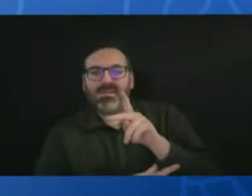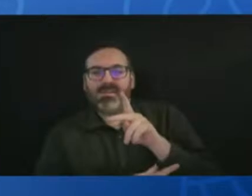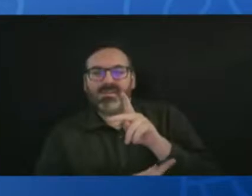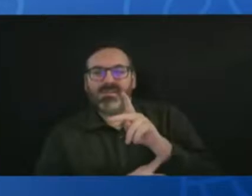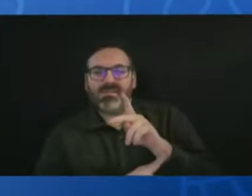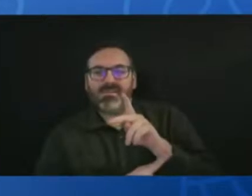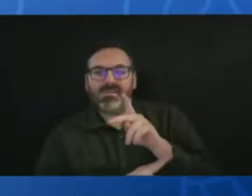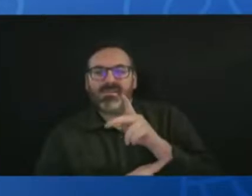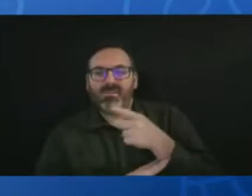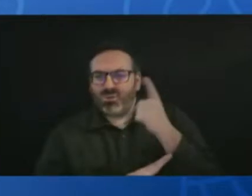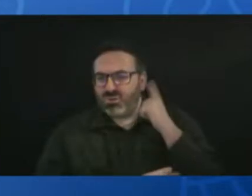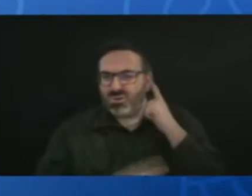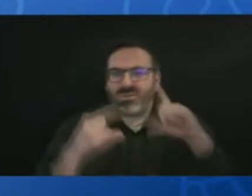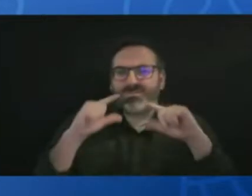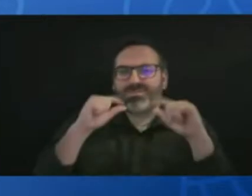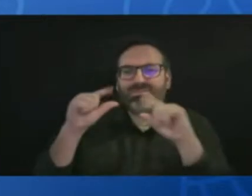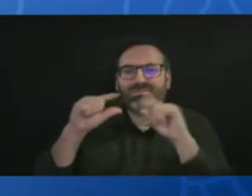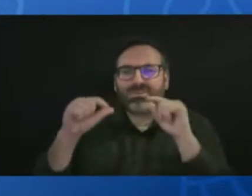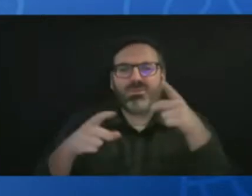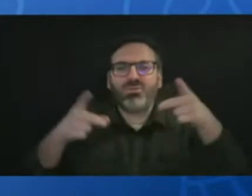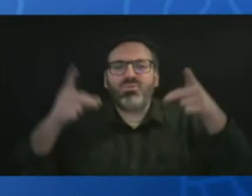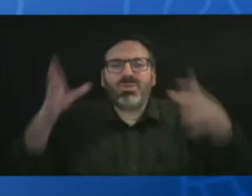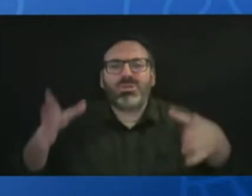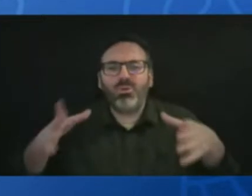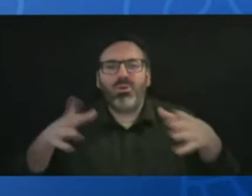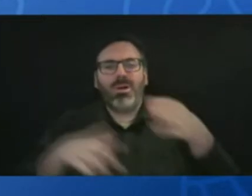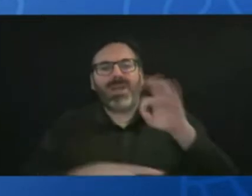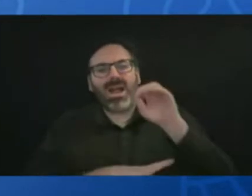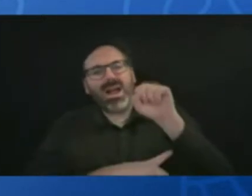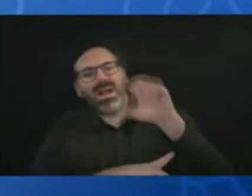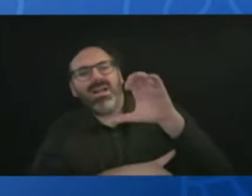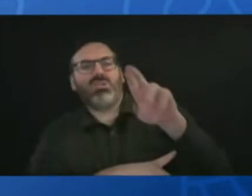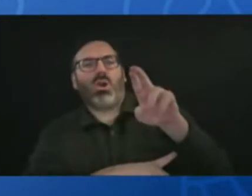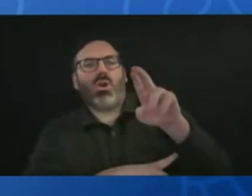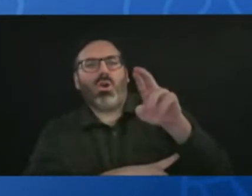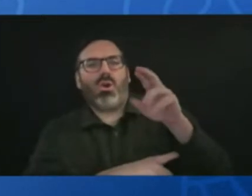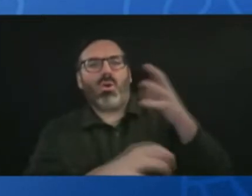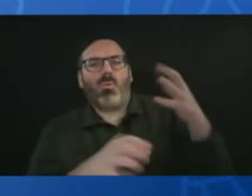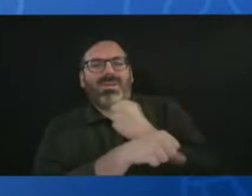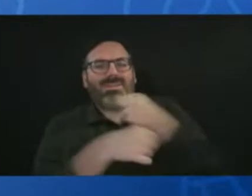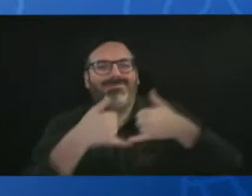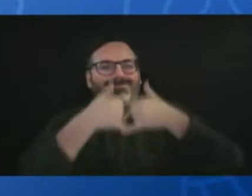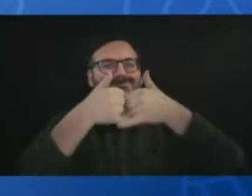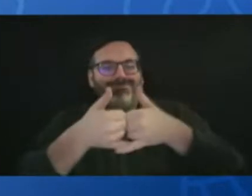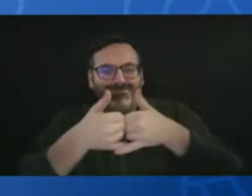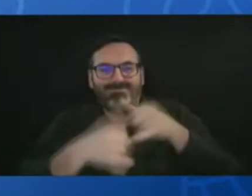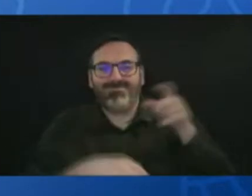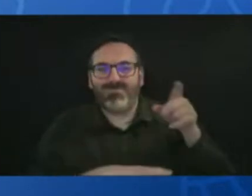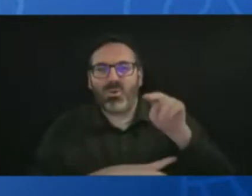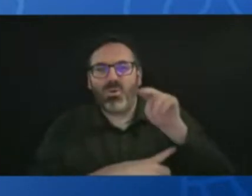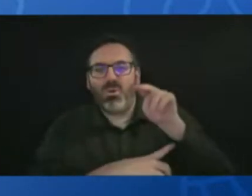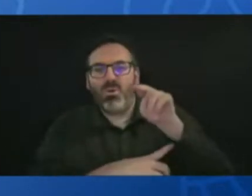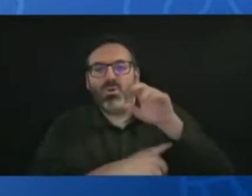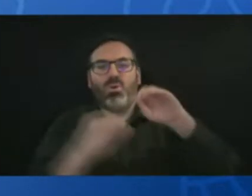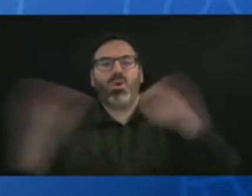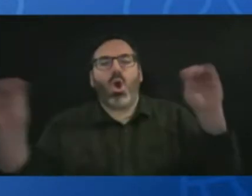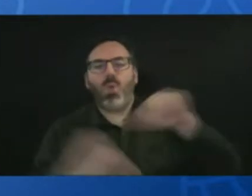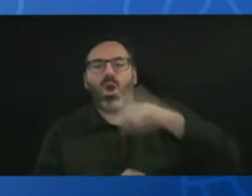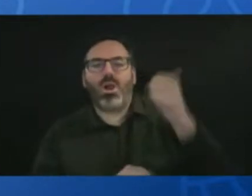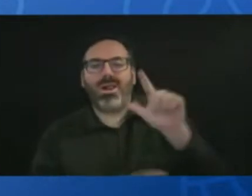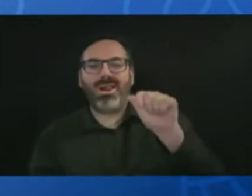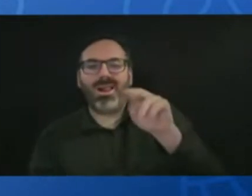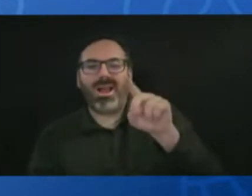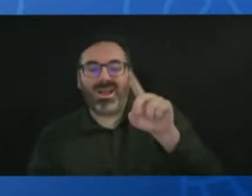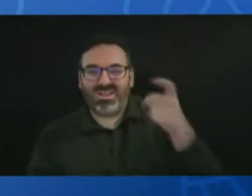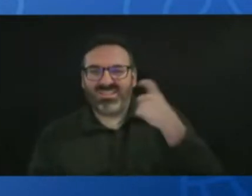Oscar-winning film No Other Land was just beaten by settlers and taken from the ambulance from which he was carrying.